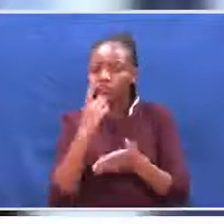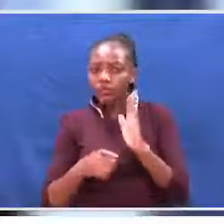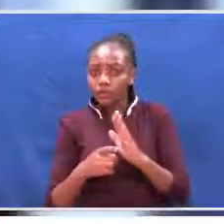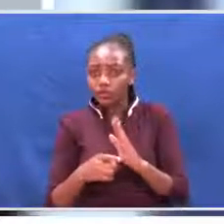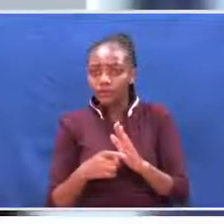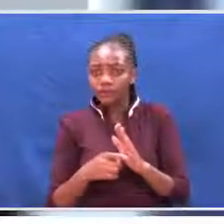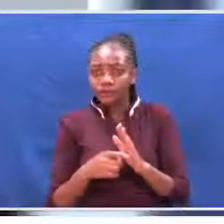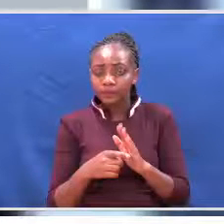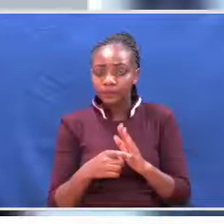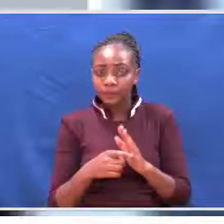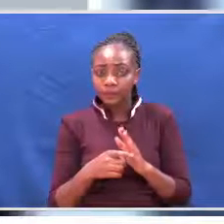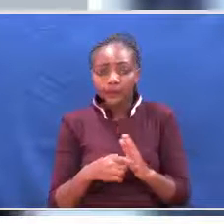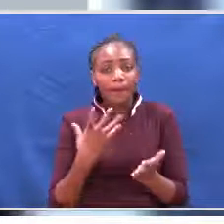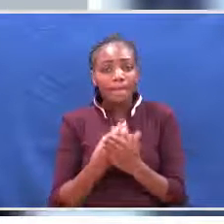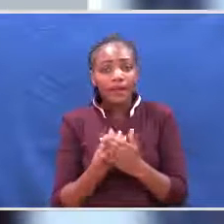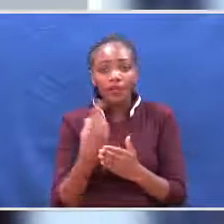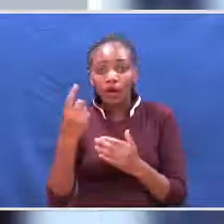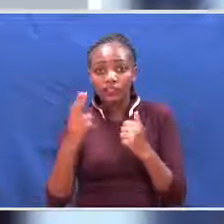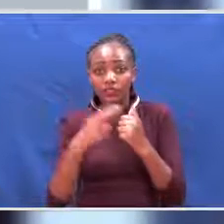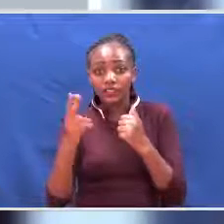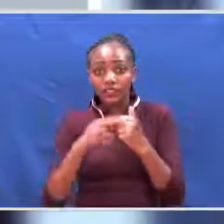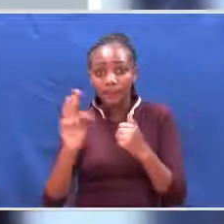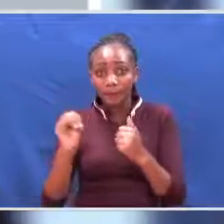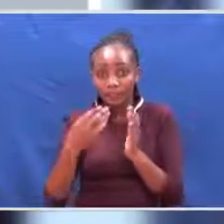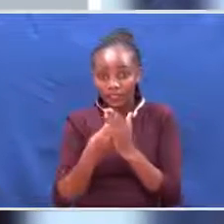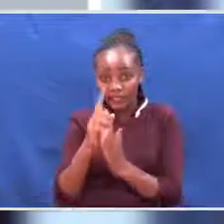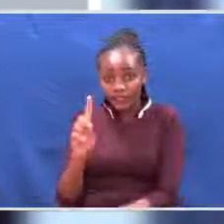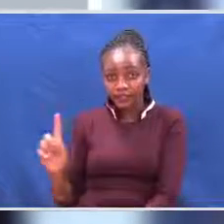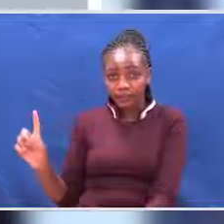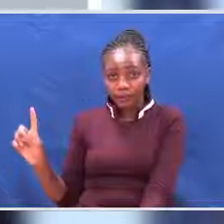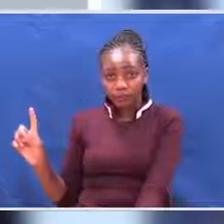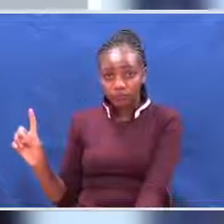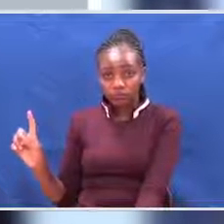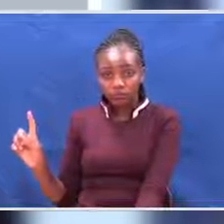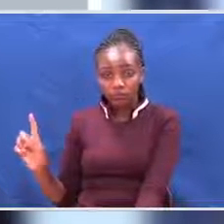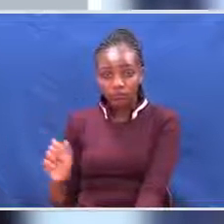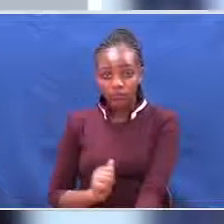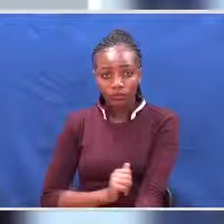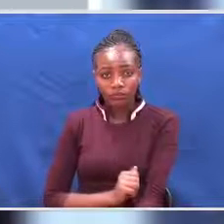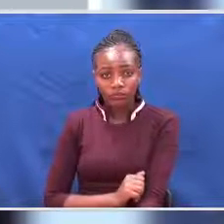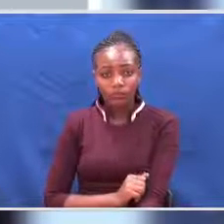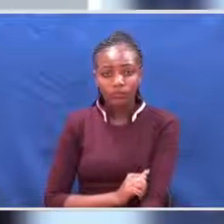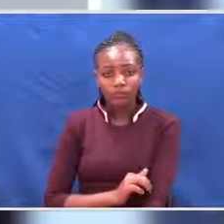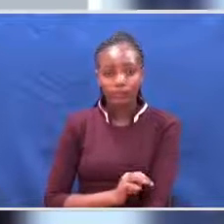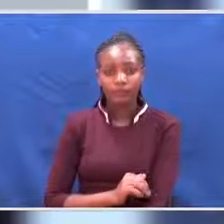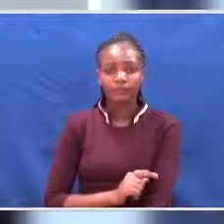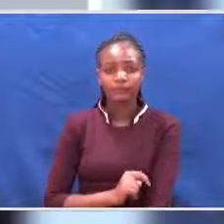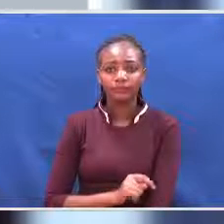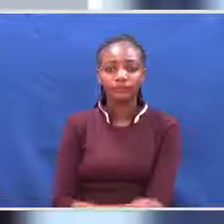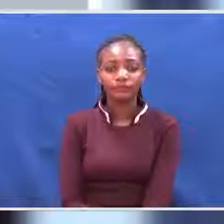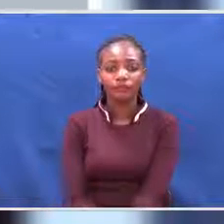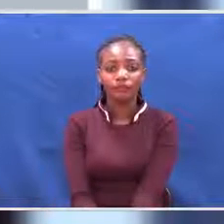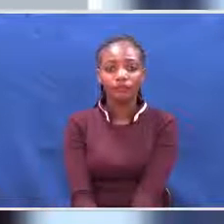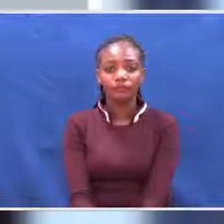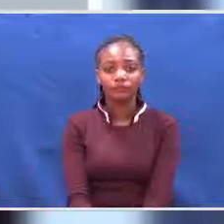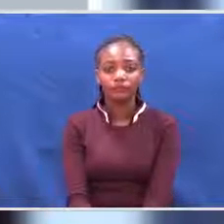conditional grant amounting to 127 million shillings has been locked up in a special purpose account at the Central Bank of Kenya,